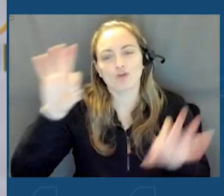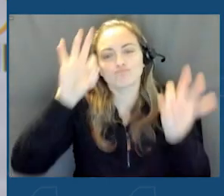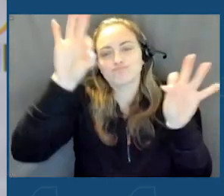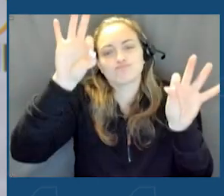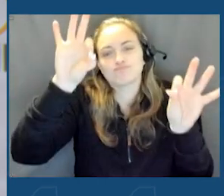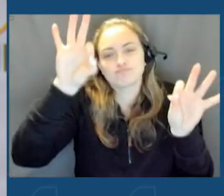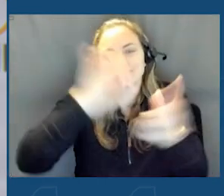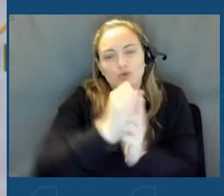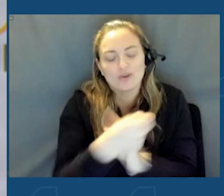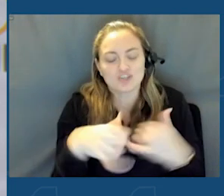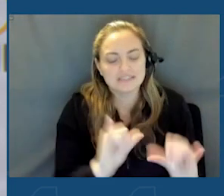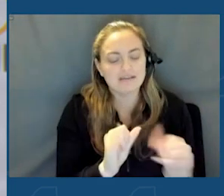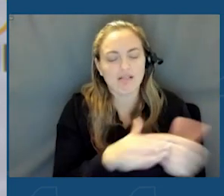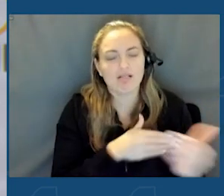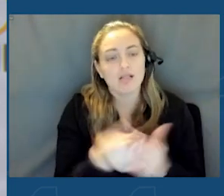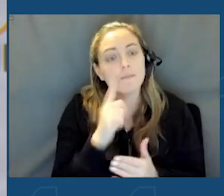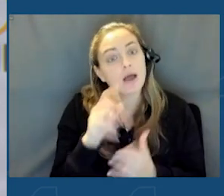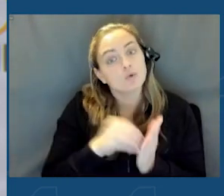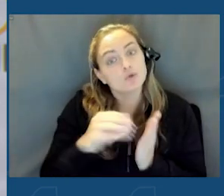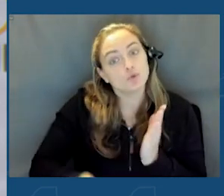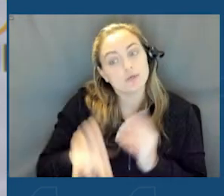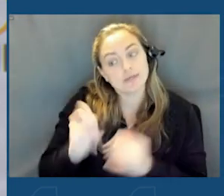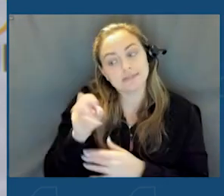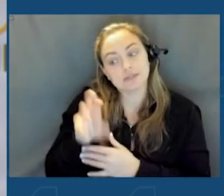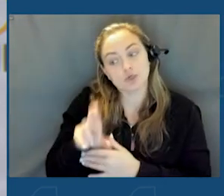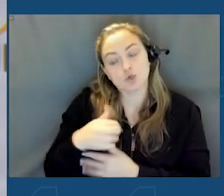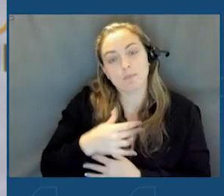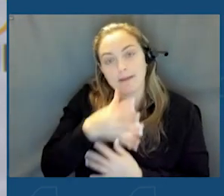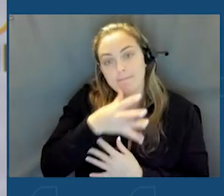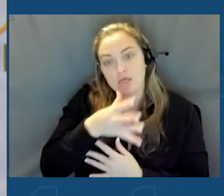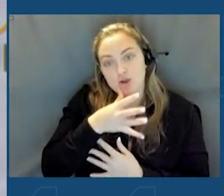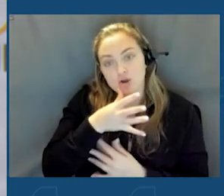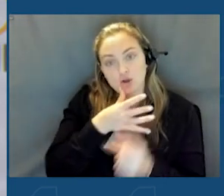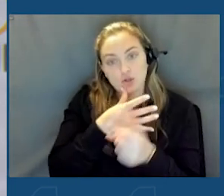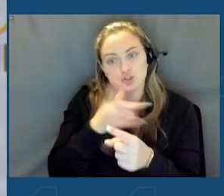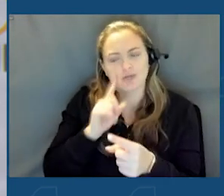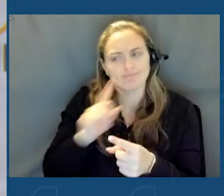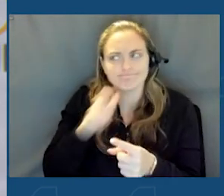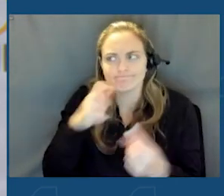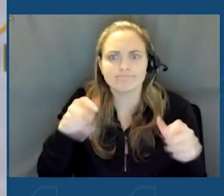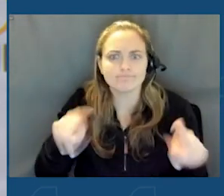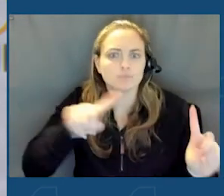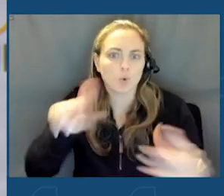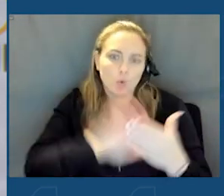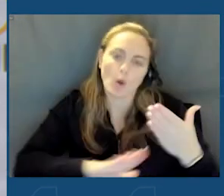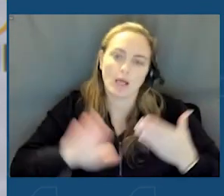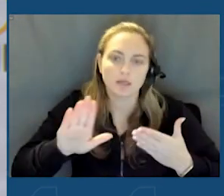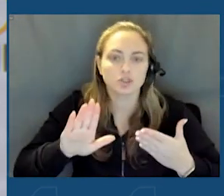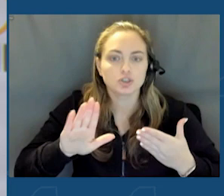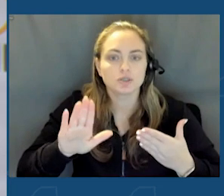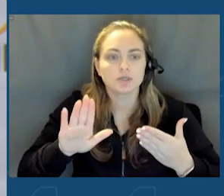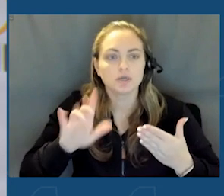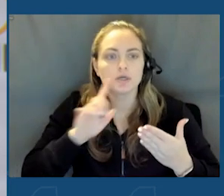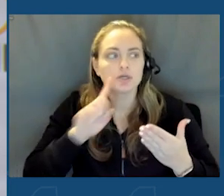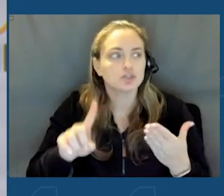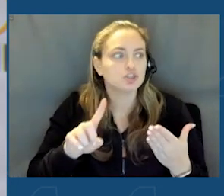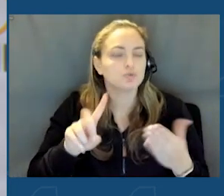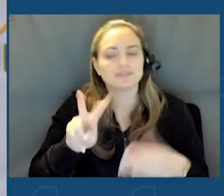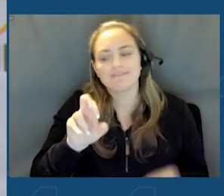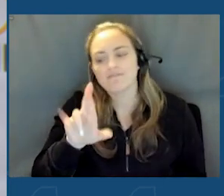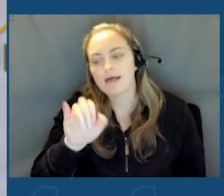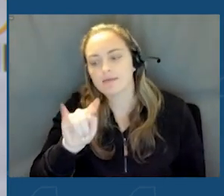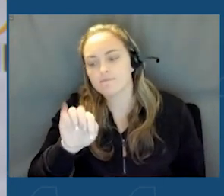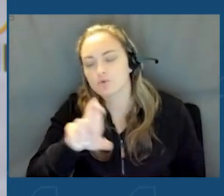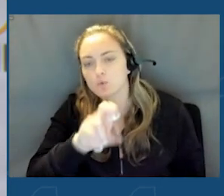But I was a student at Syracuse, and my mother hadn't had the opportunity to go to college. She was smart, she was valedictorian, she was editor of a